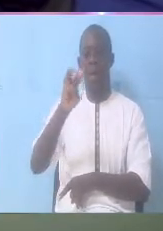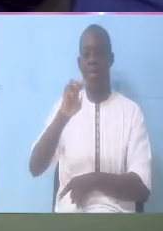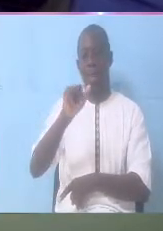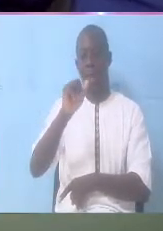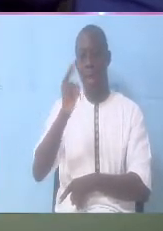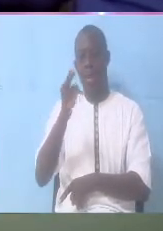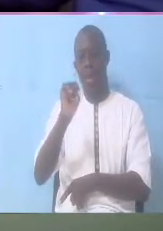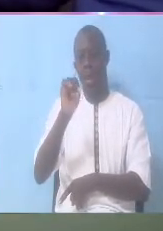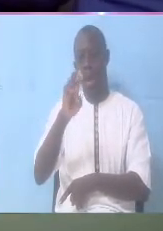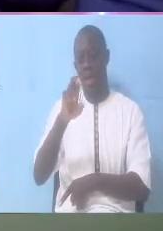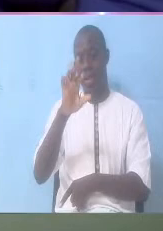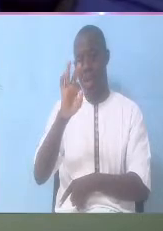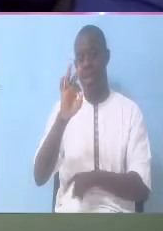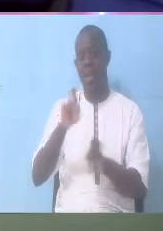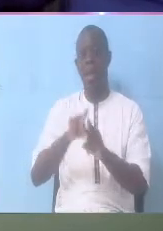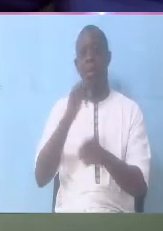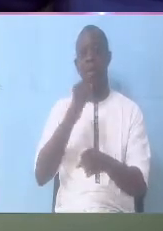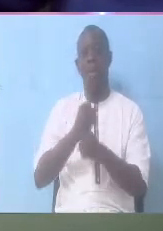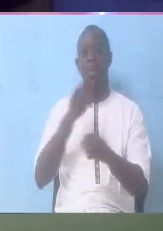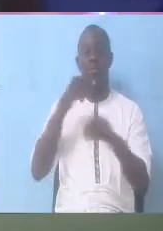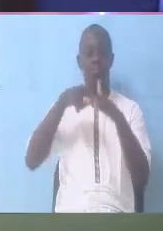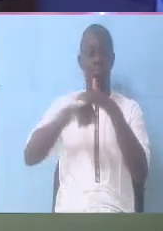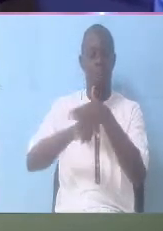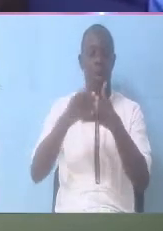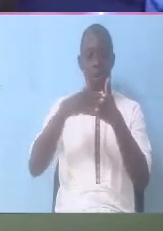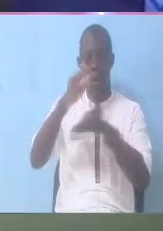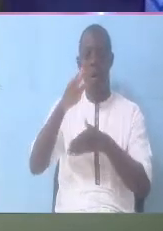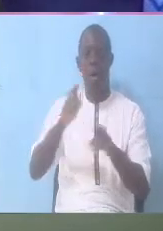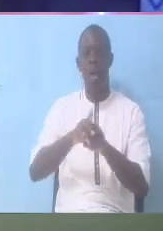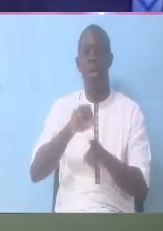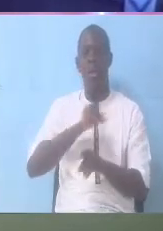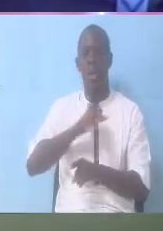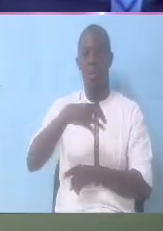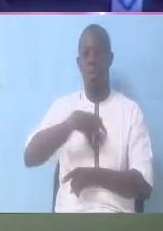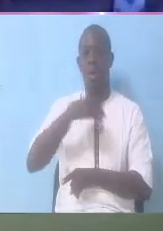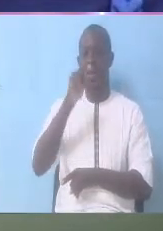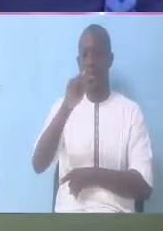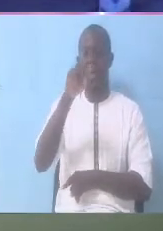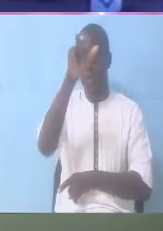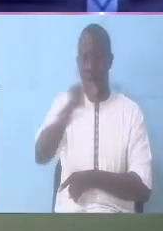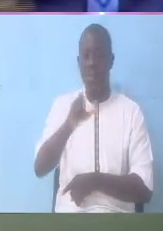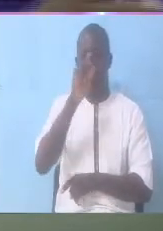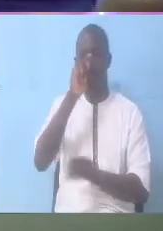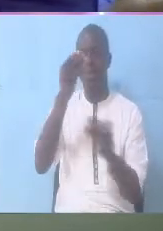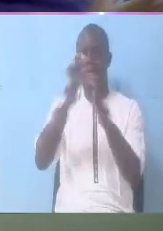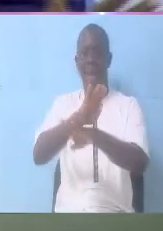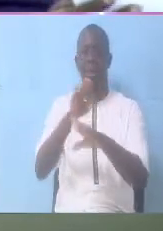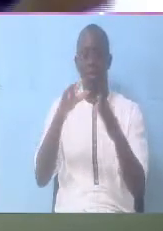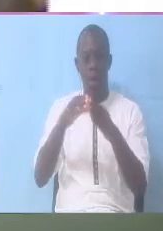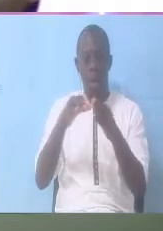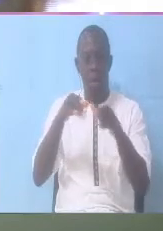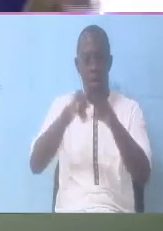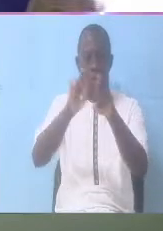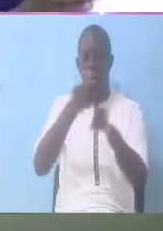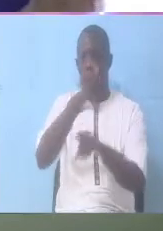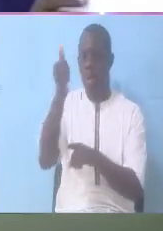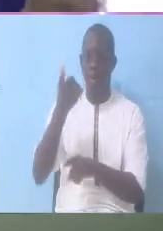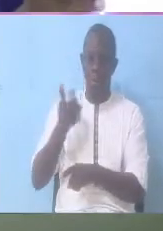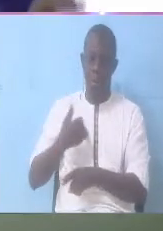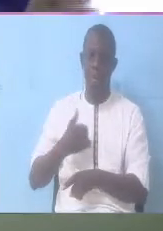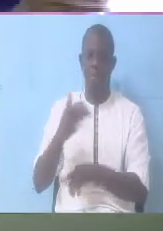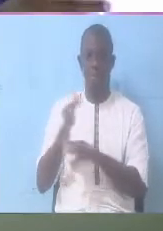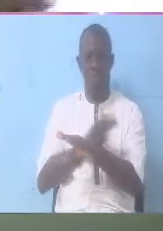was so deep that he wanted Emma Hart dead together with other people.